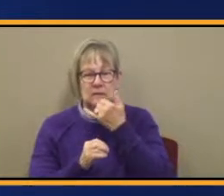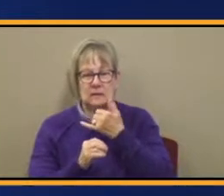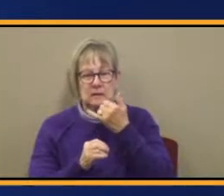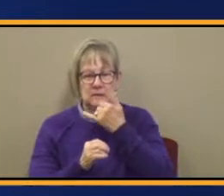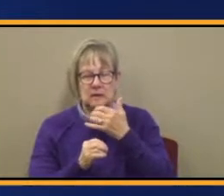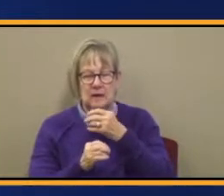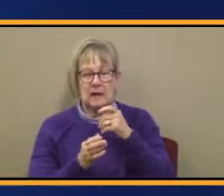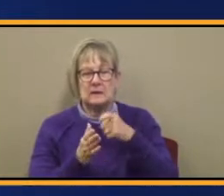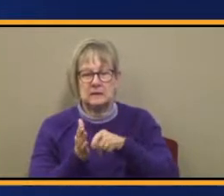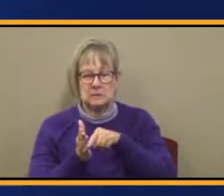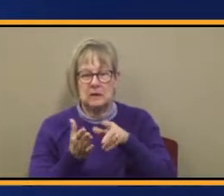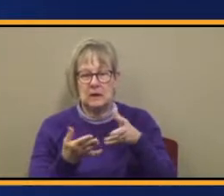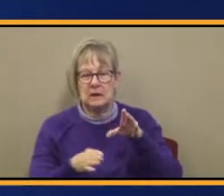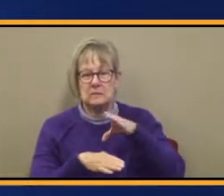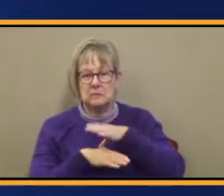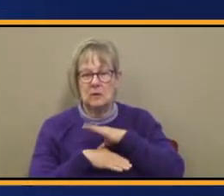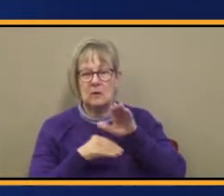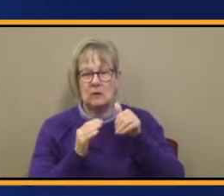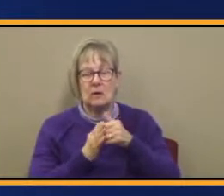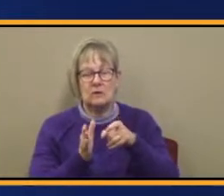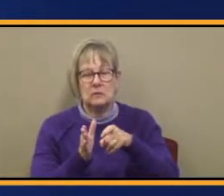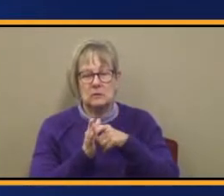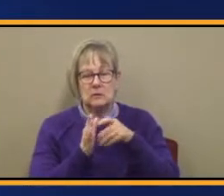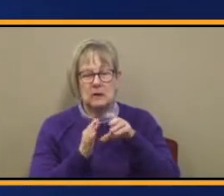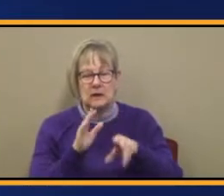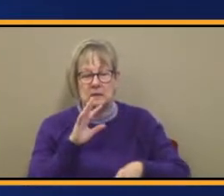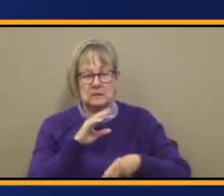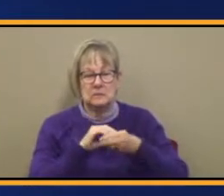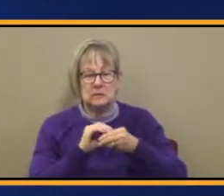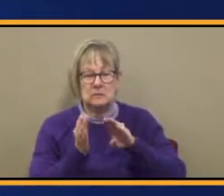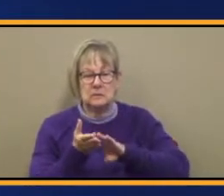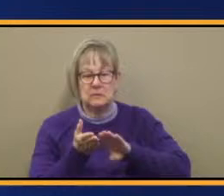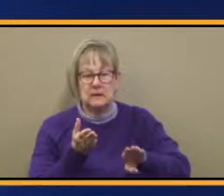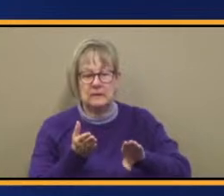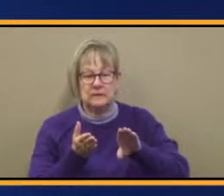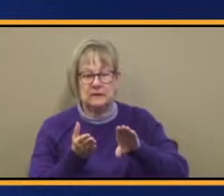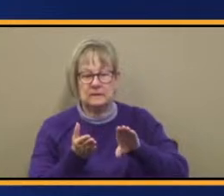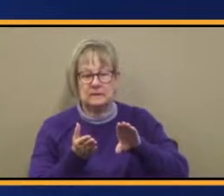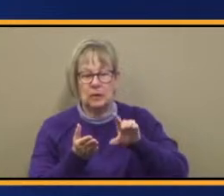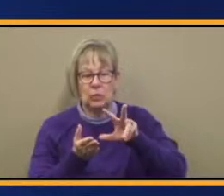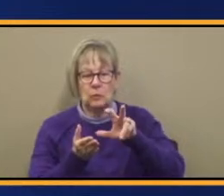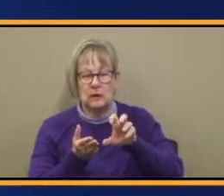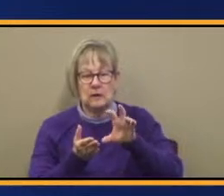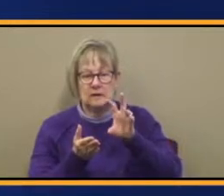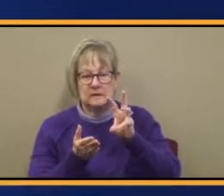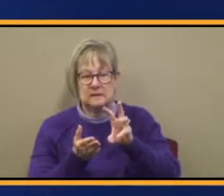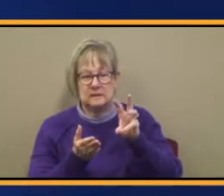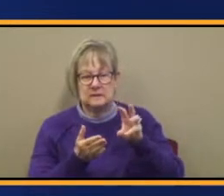the taxpayer has met all of the requirements, and the total amount being waived is